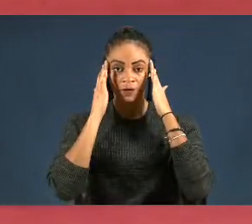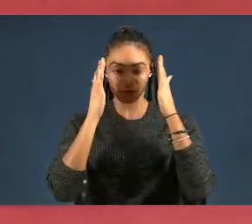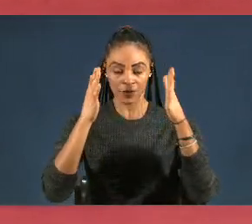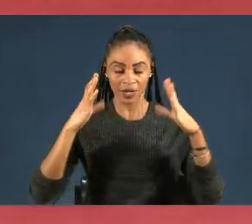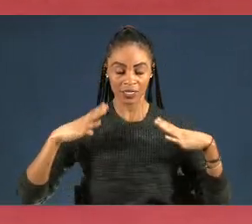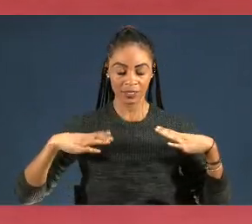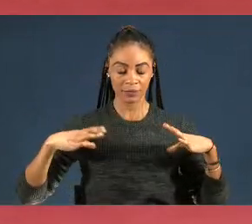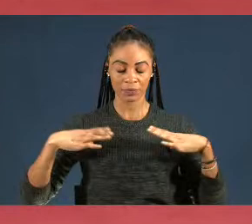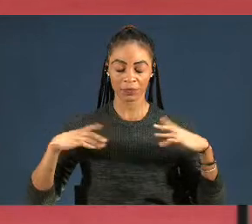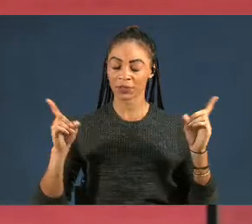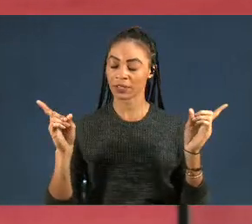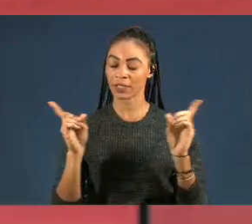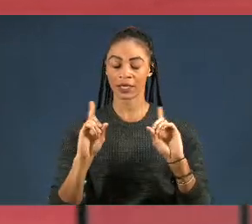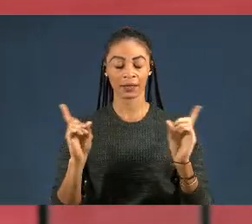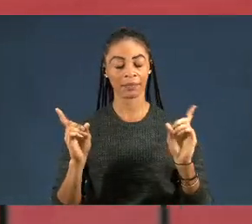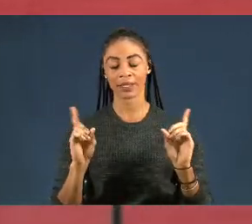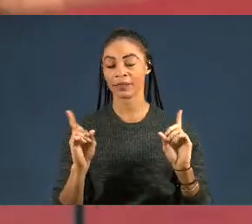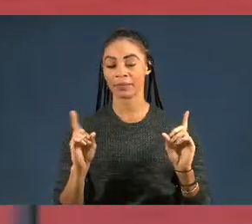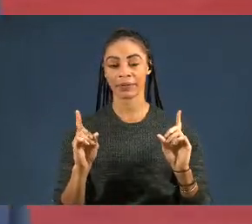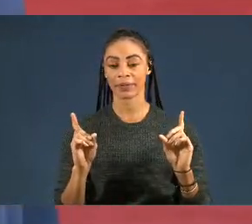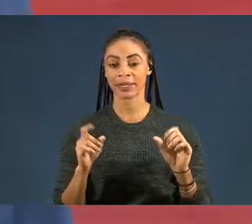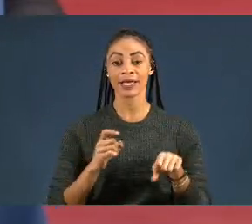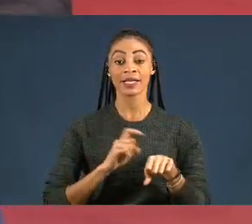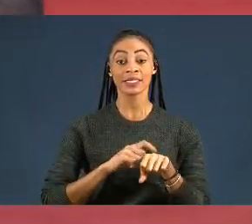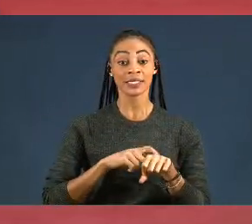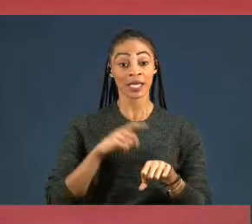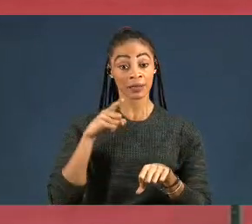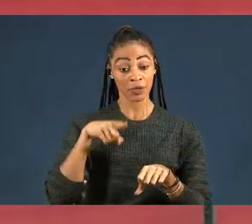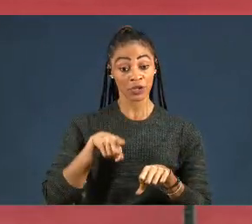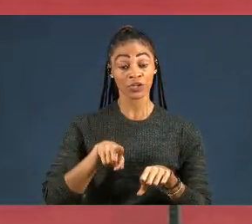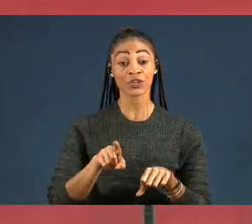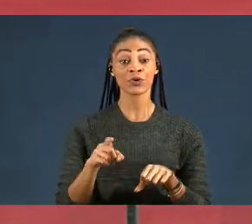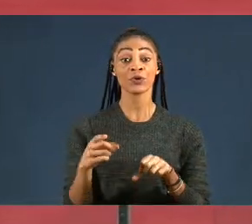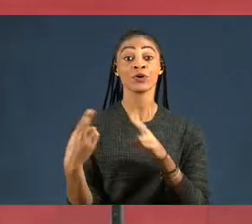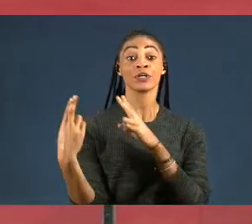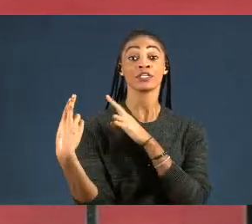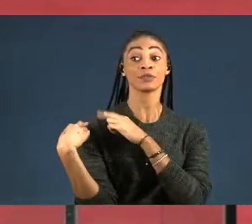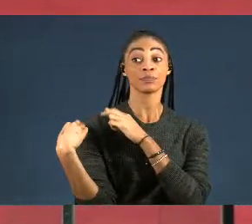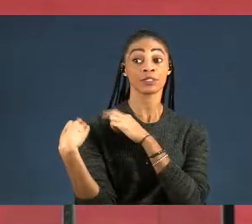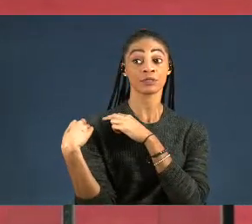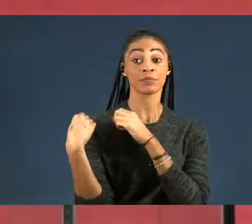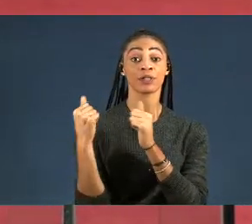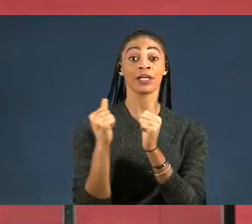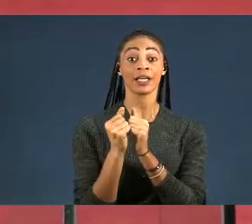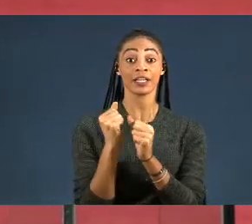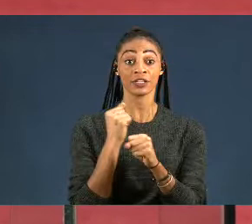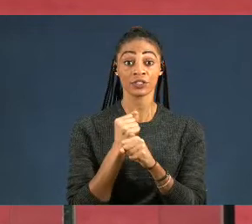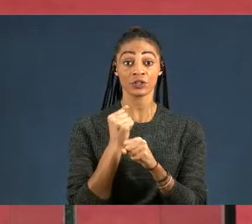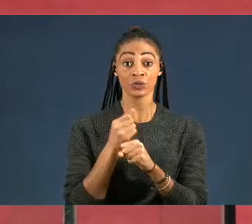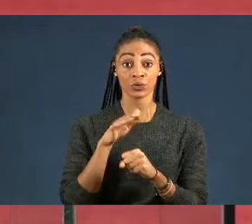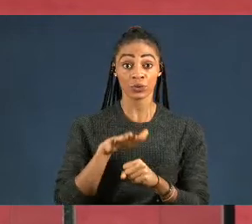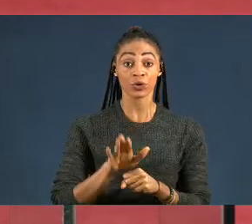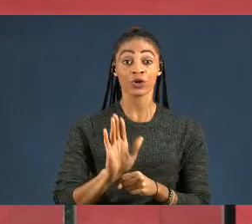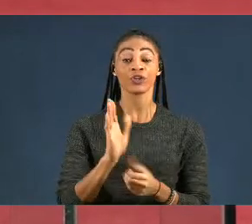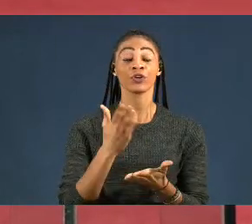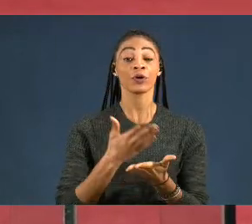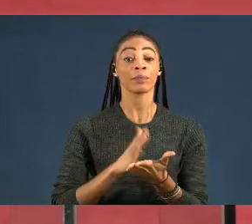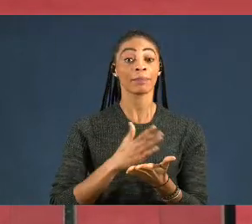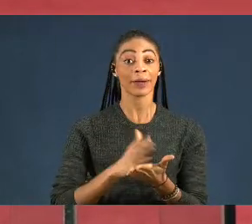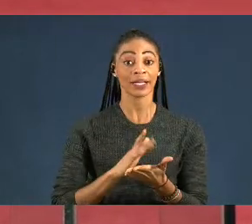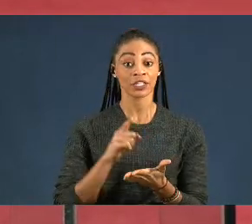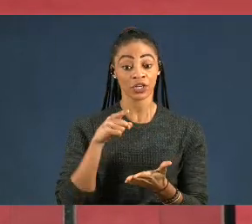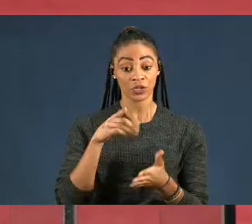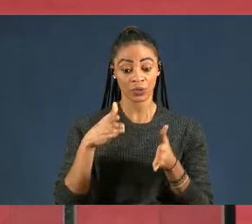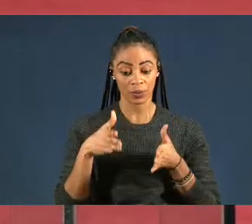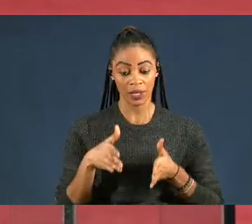we allow God to do his part. When you do your part, you allow God to do his part. Now, very quickly,